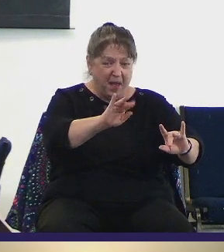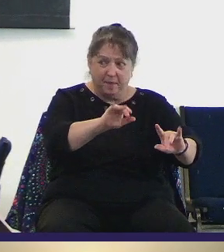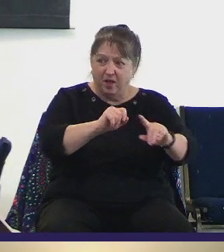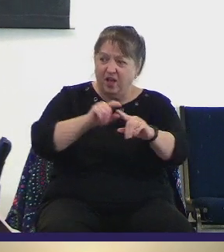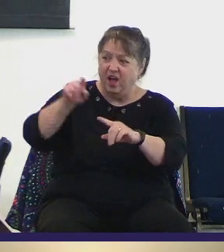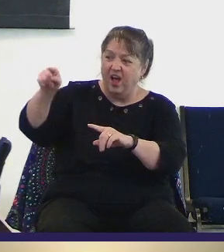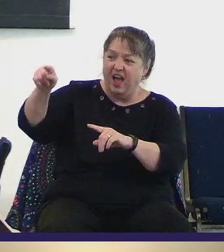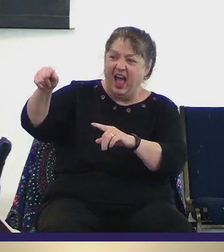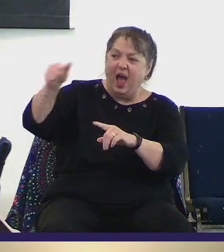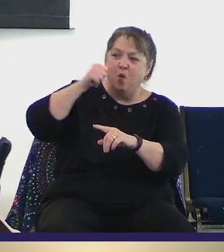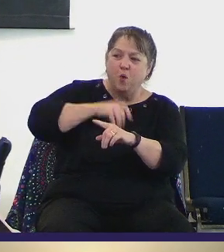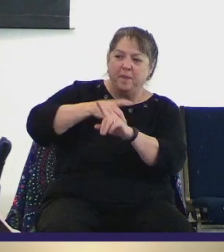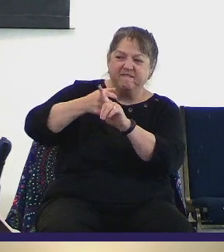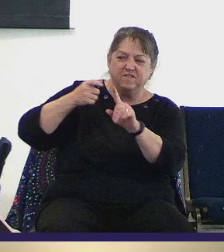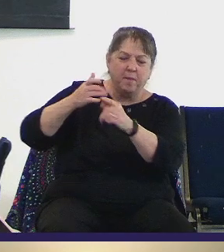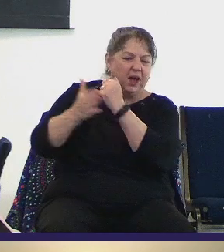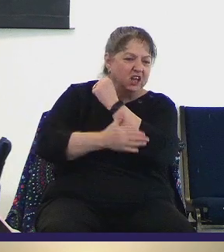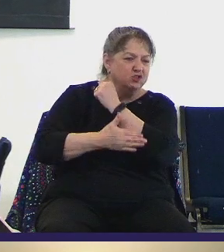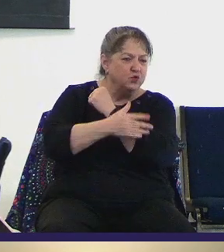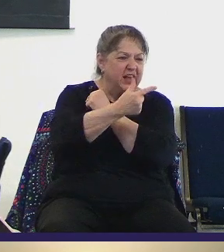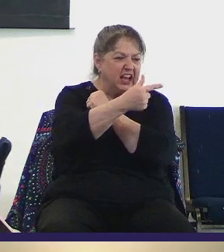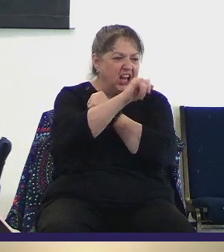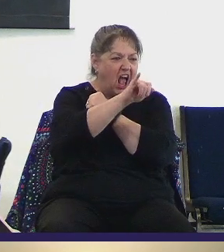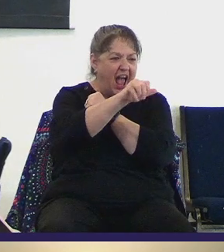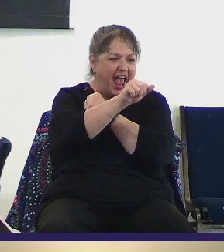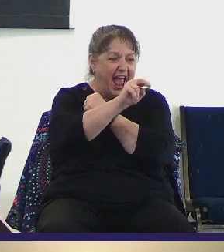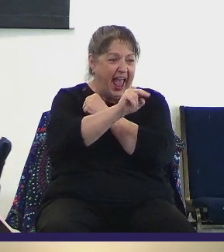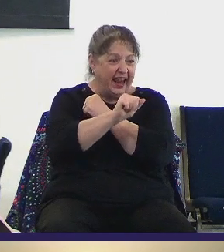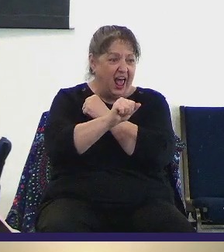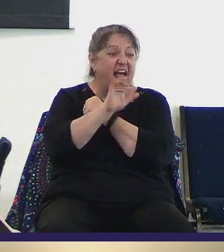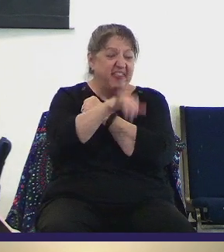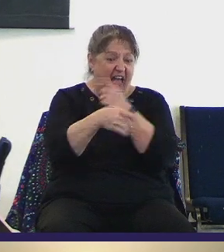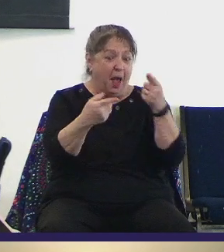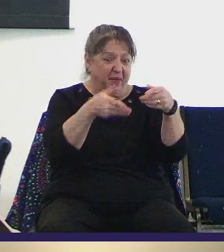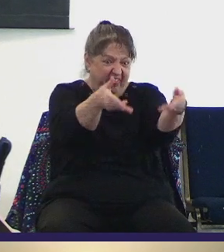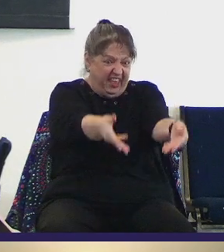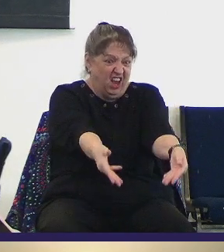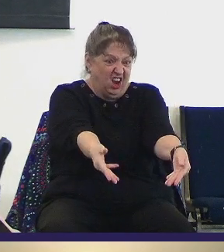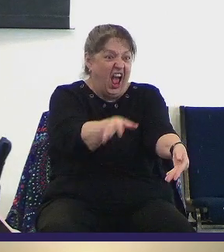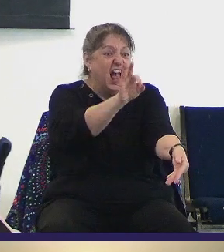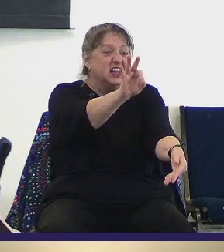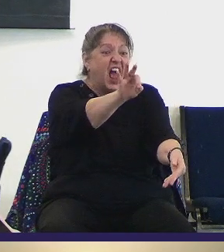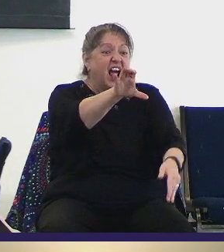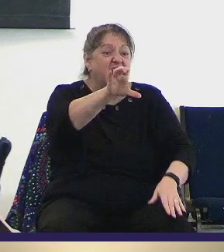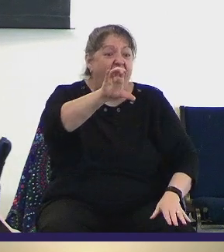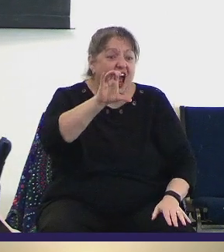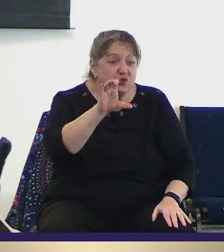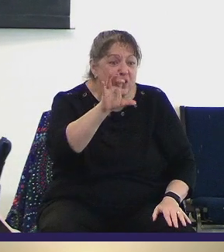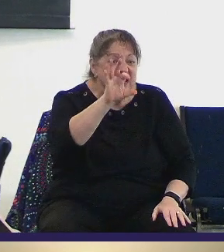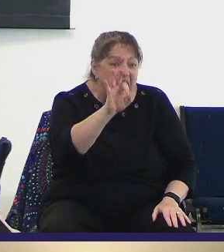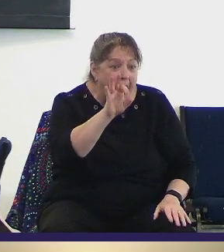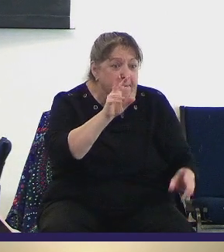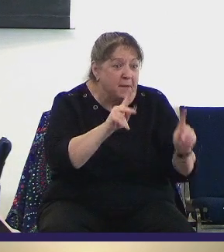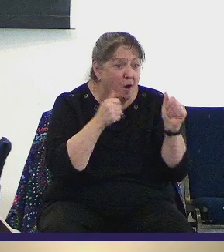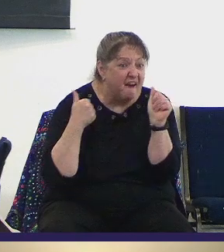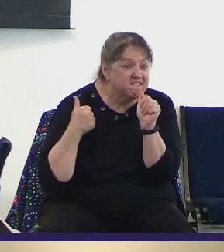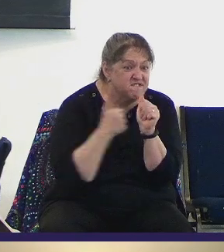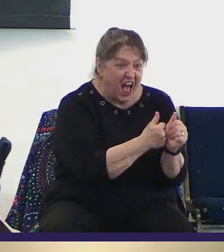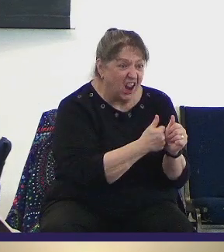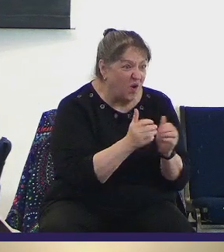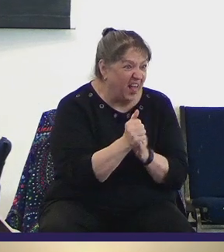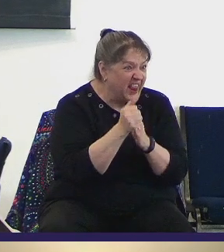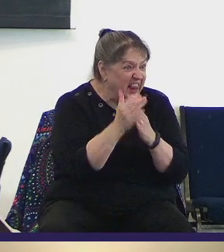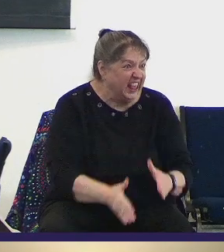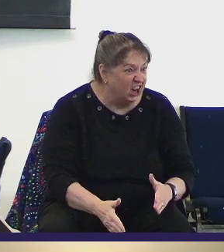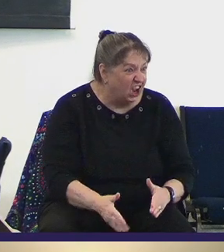Yeah. And imagine that, and you know, 909 people drank the Kool-Aid. They followed his advice. So